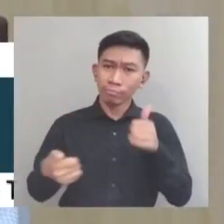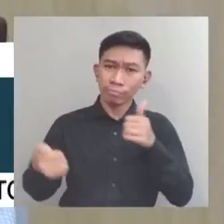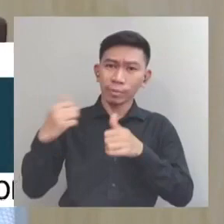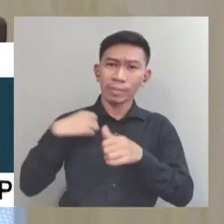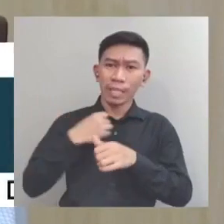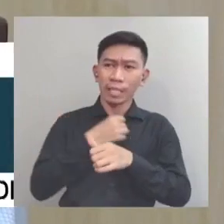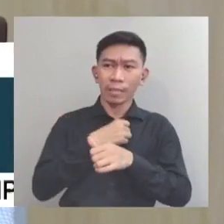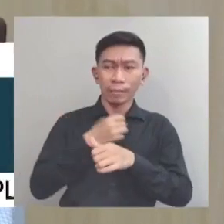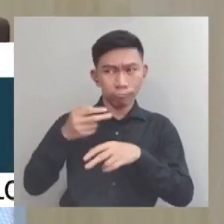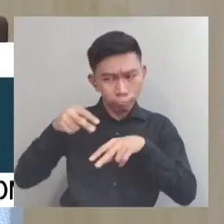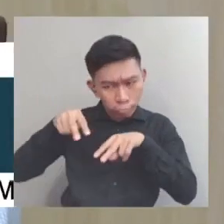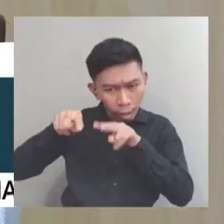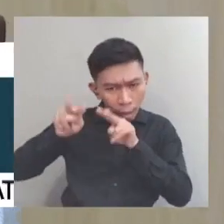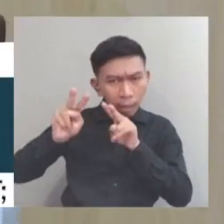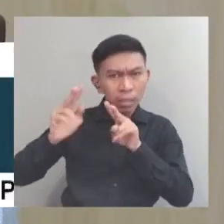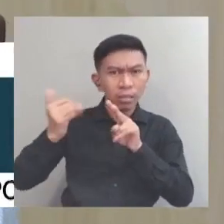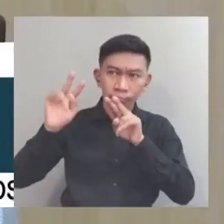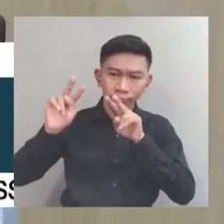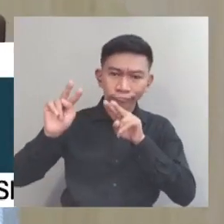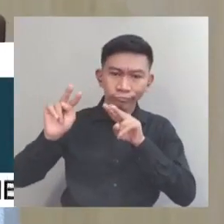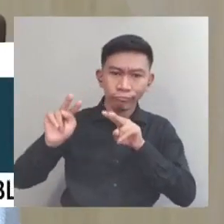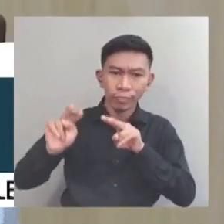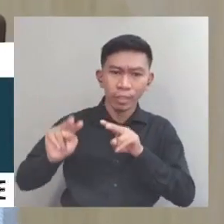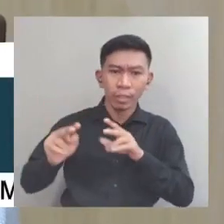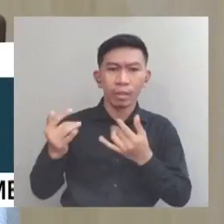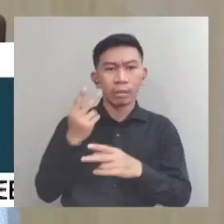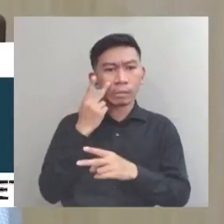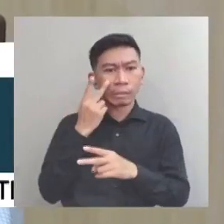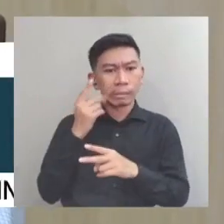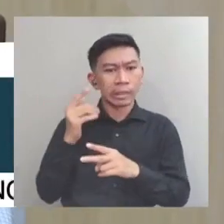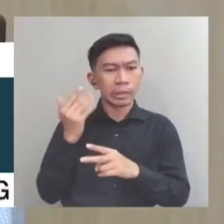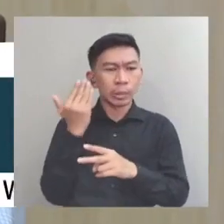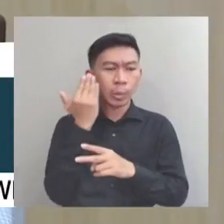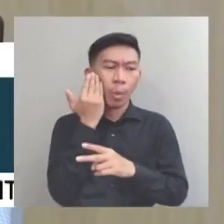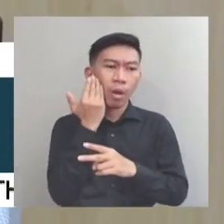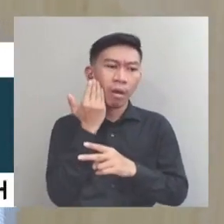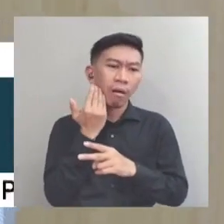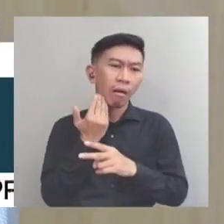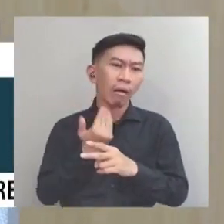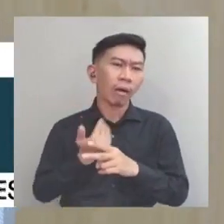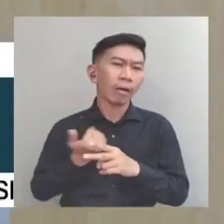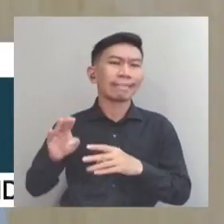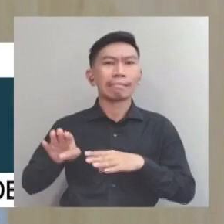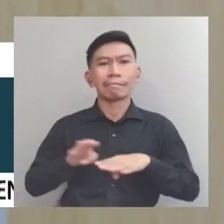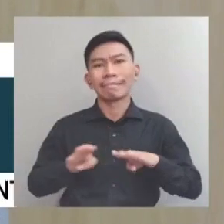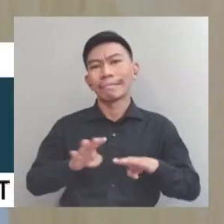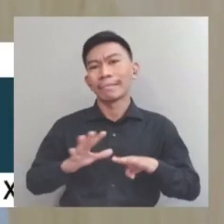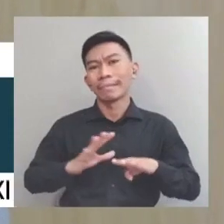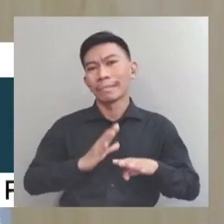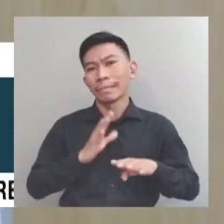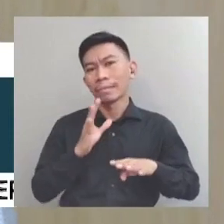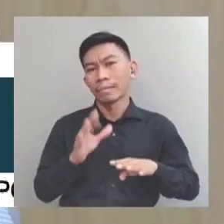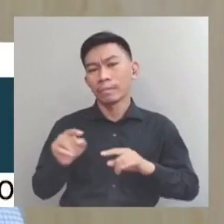brought about by what is perceived to be the lack of the quorum on the part of